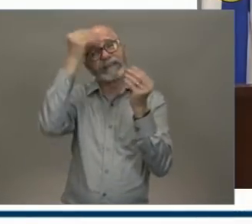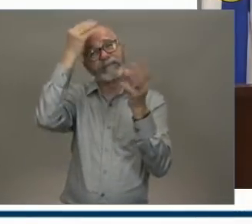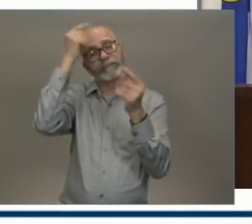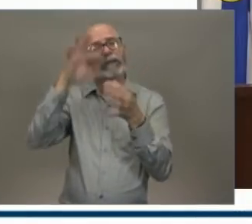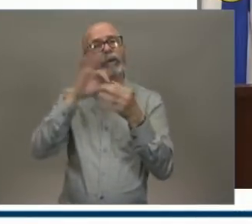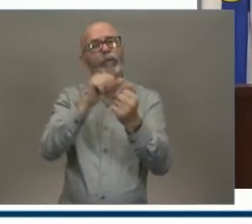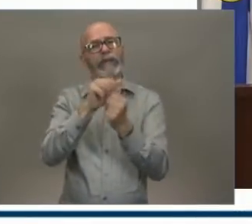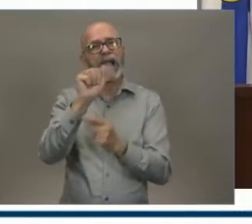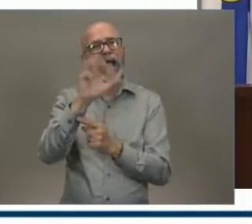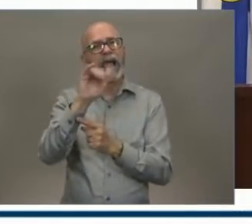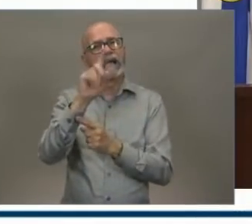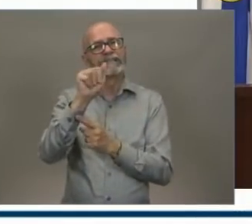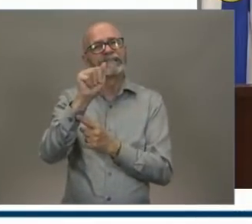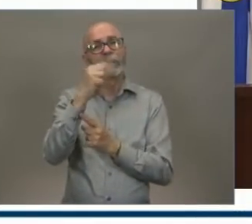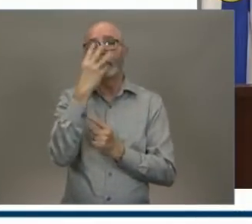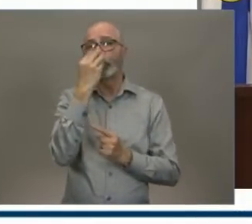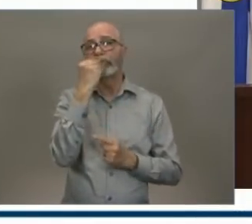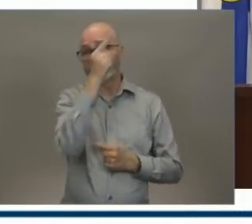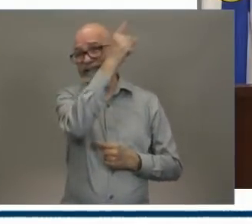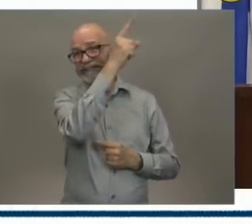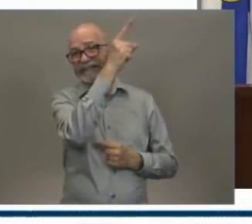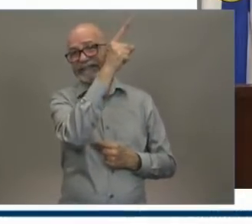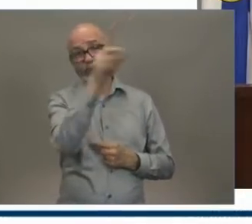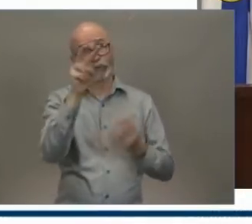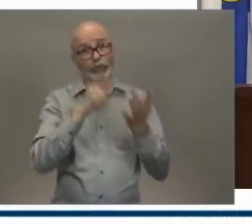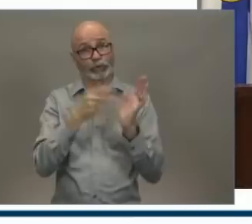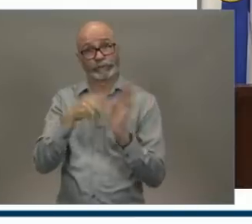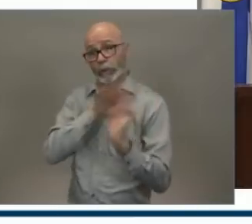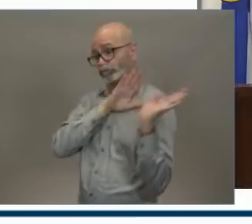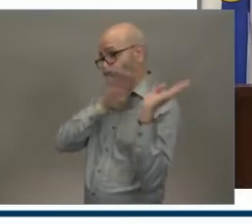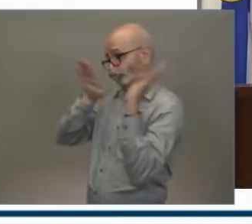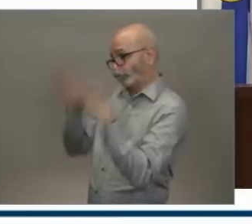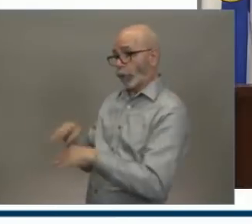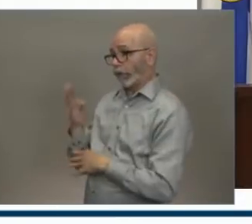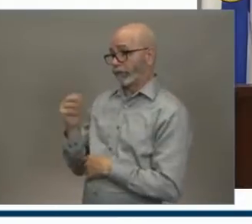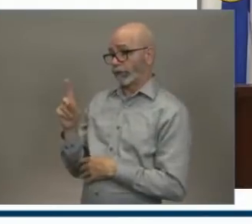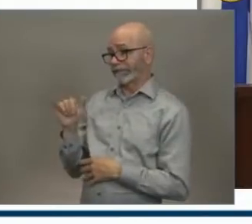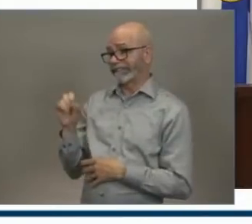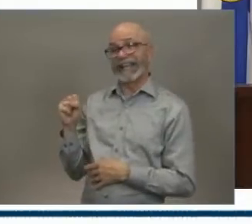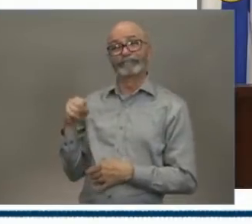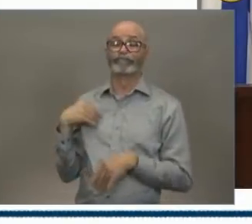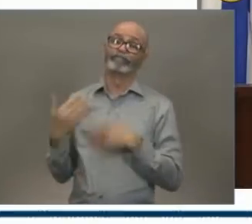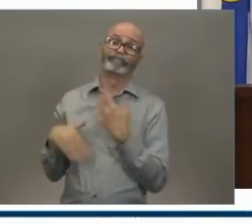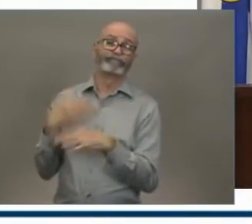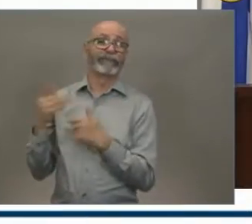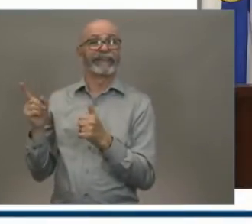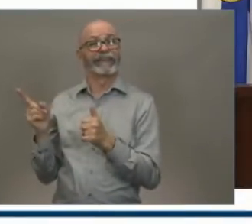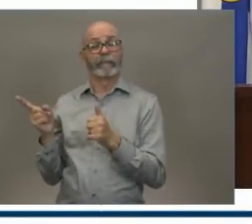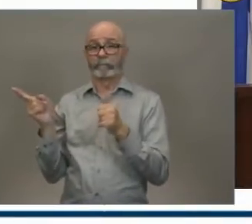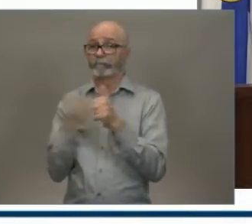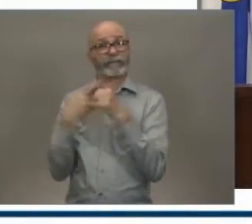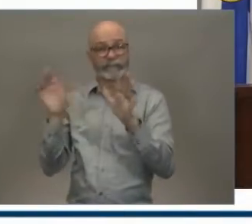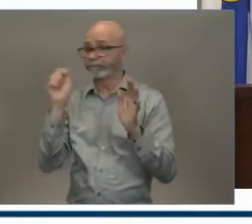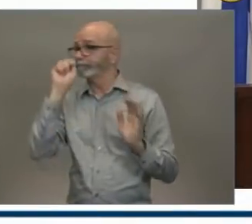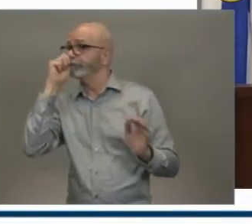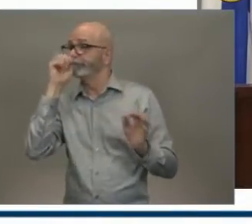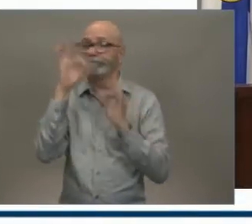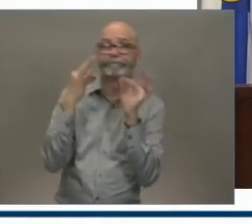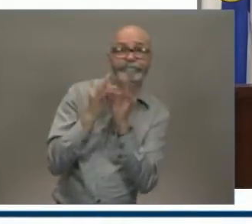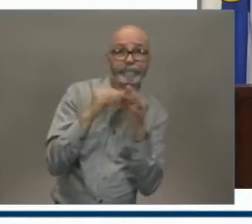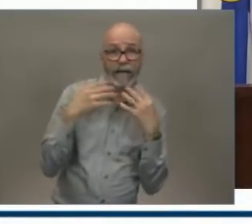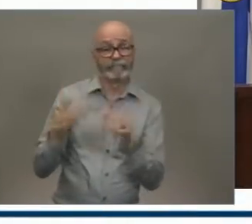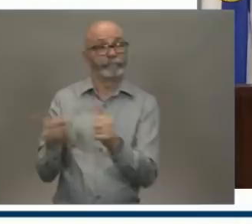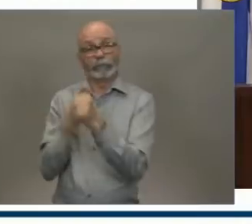they got a test when they were first isolating, as that's not required but suggested. And I'm also wondering about canceling any